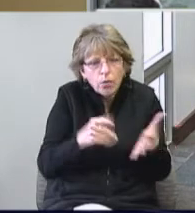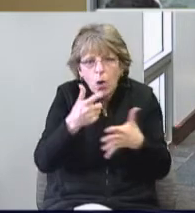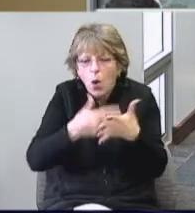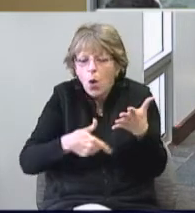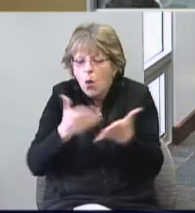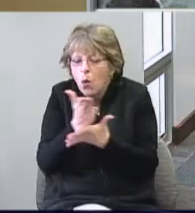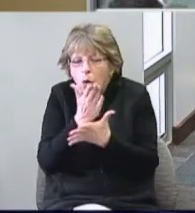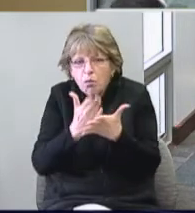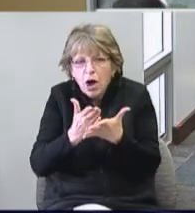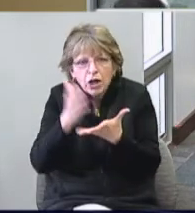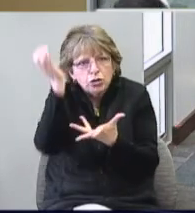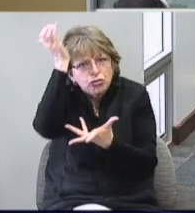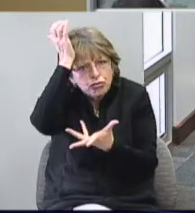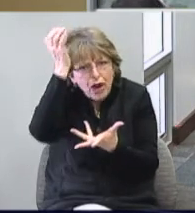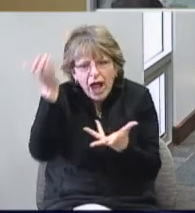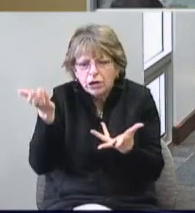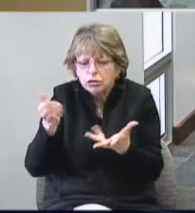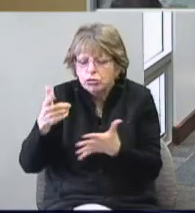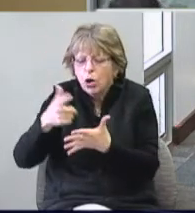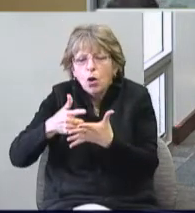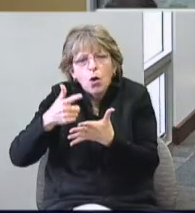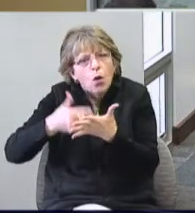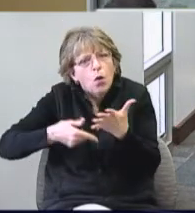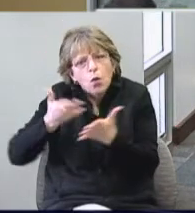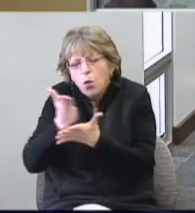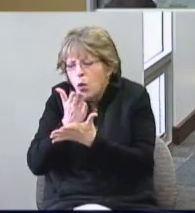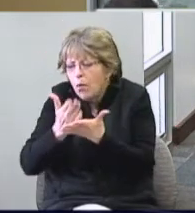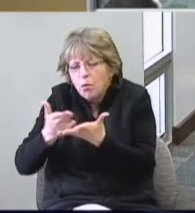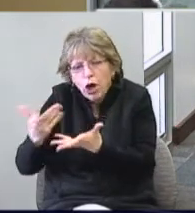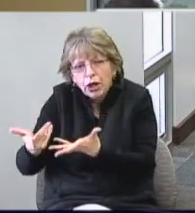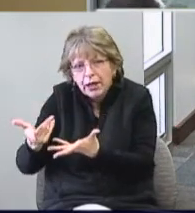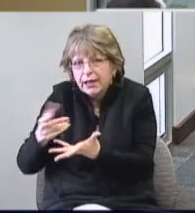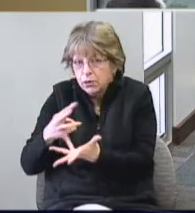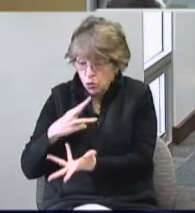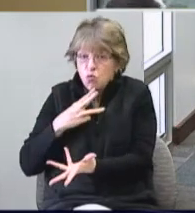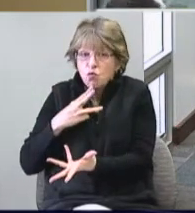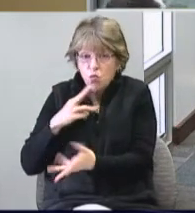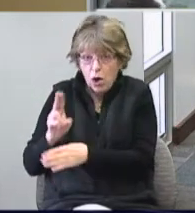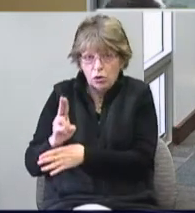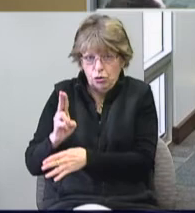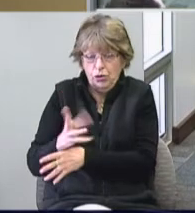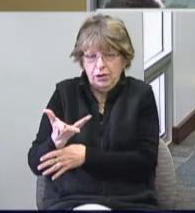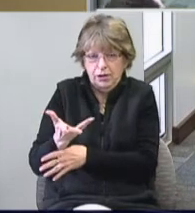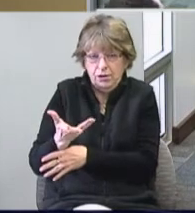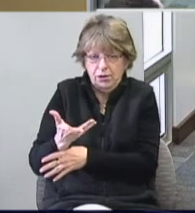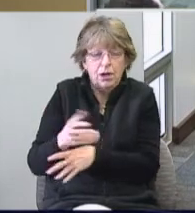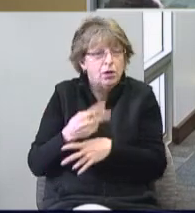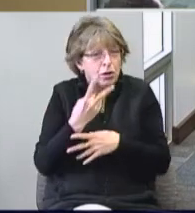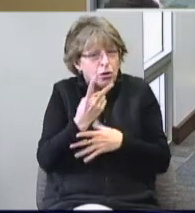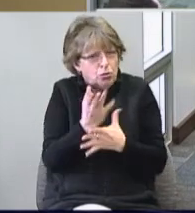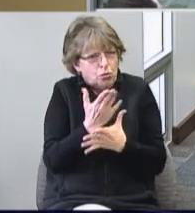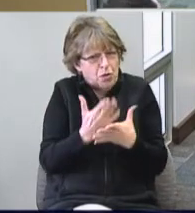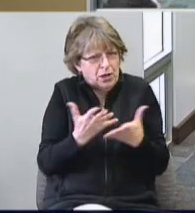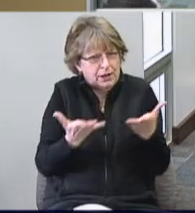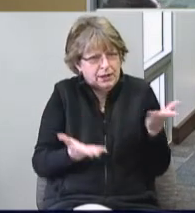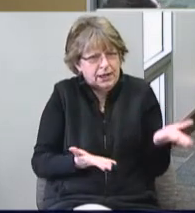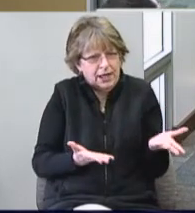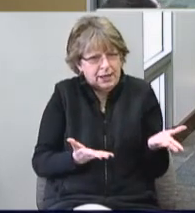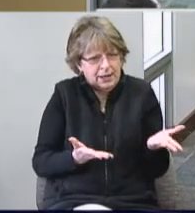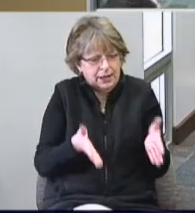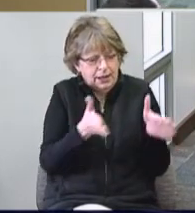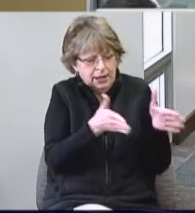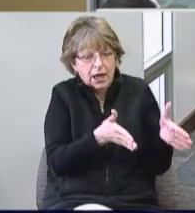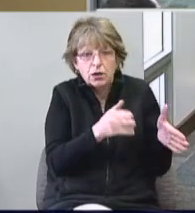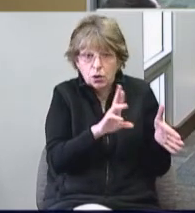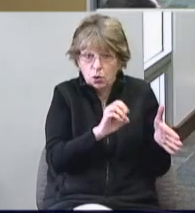water or your sewer or whatever. So there's really two sides to this. there's the